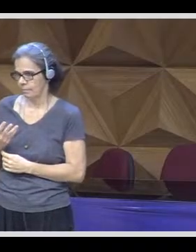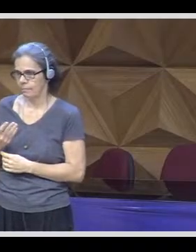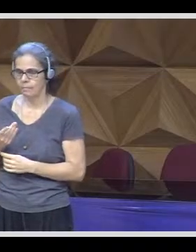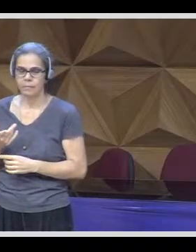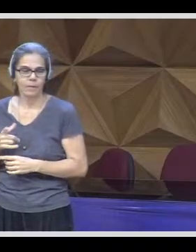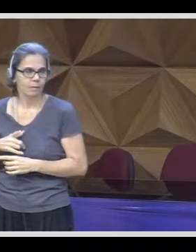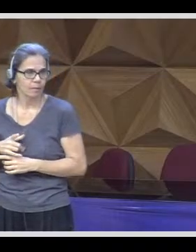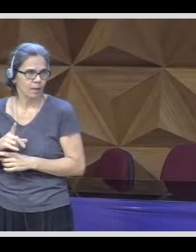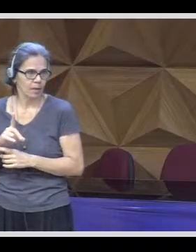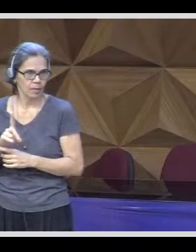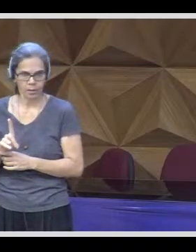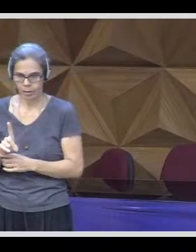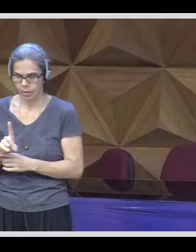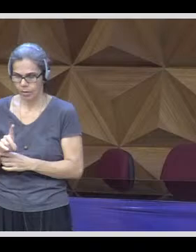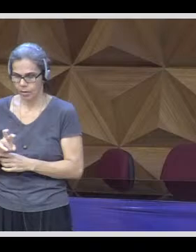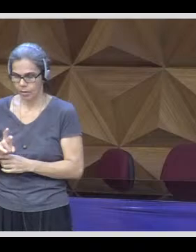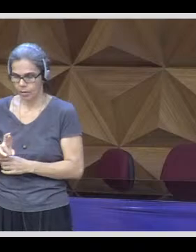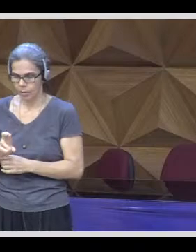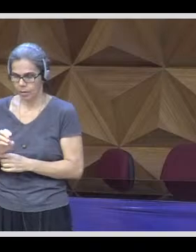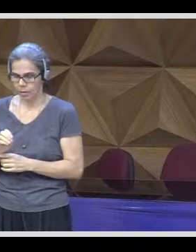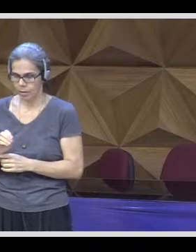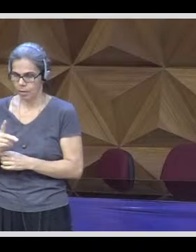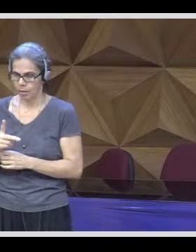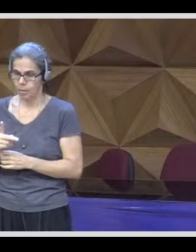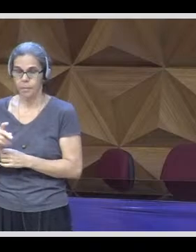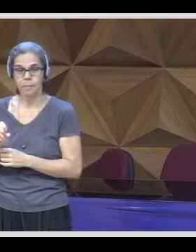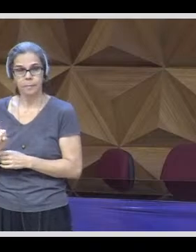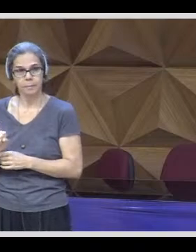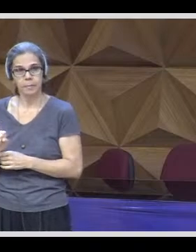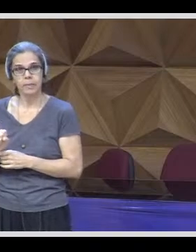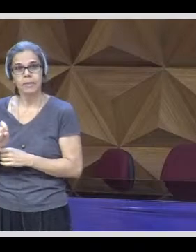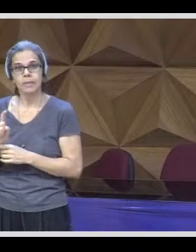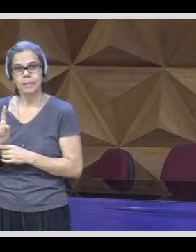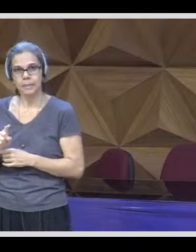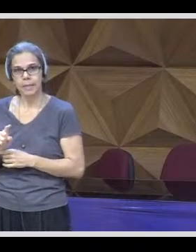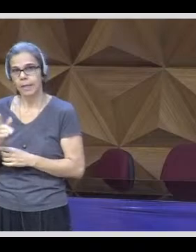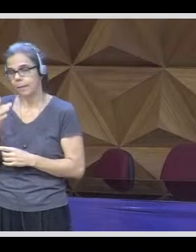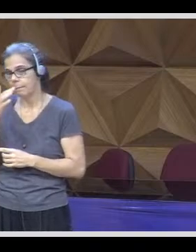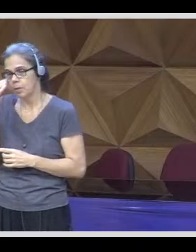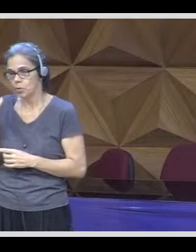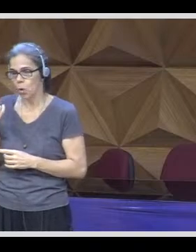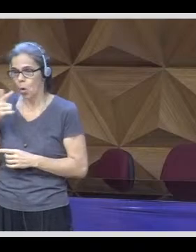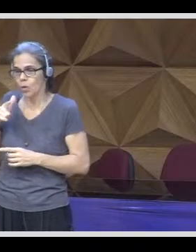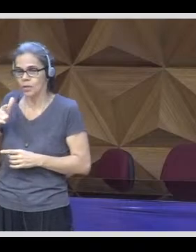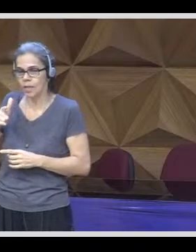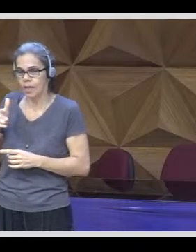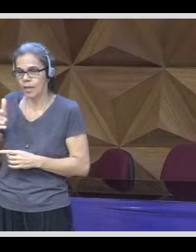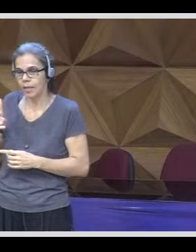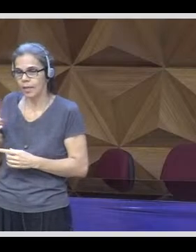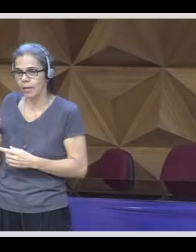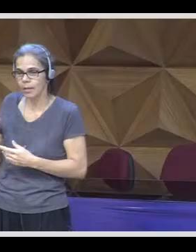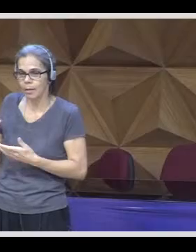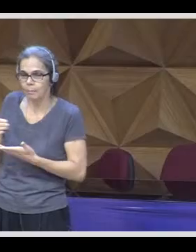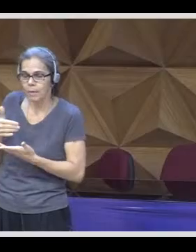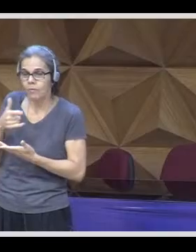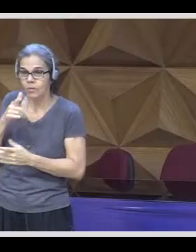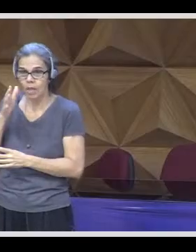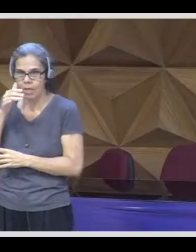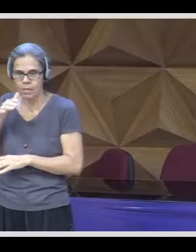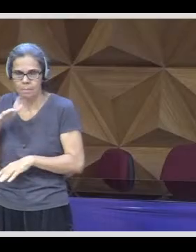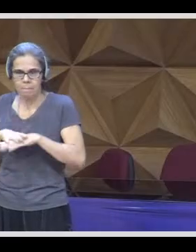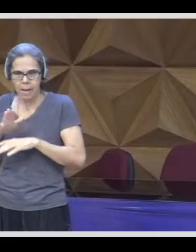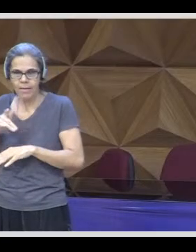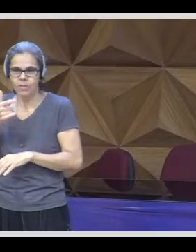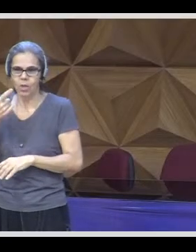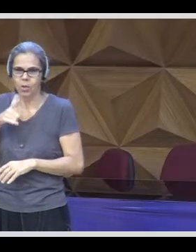is a virtual reward system of the platform, that if you watch more, you get more drops. And you